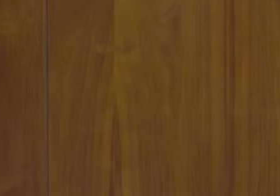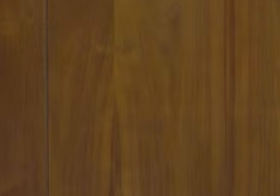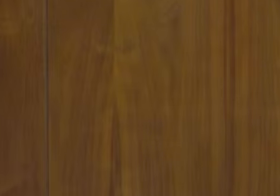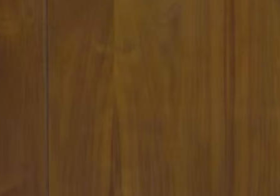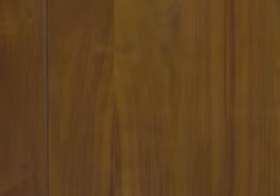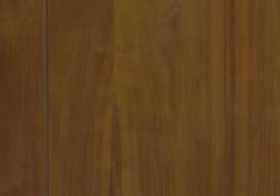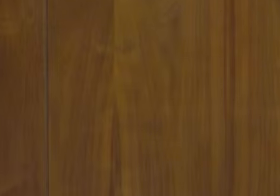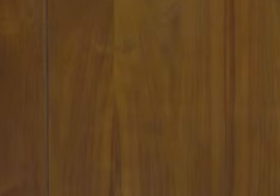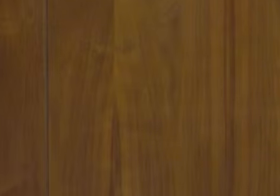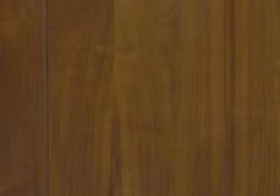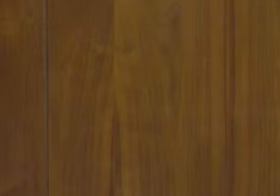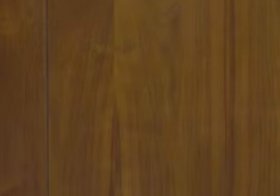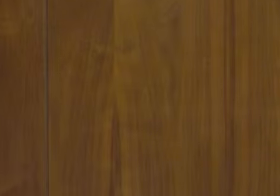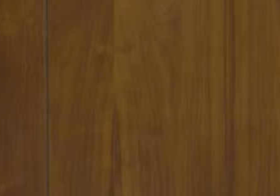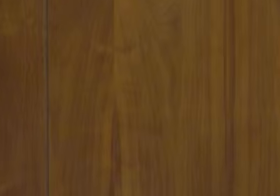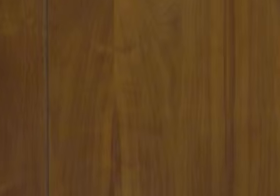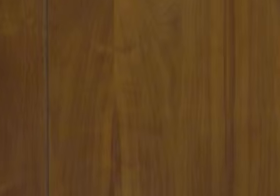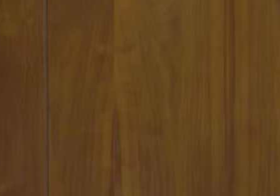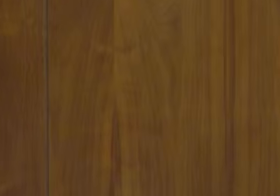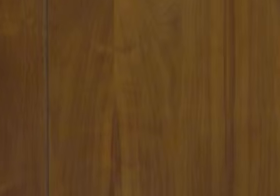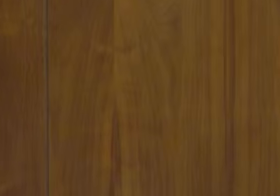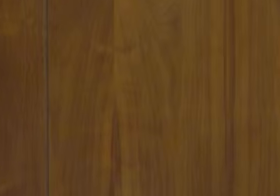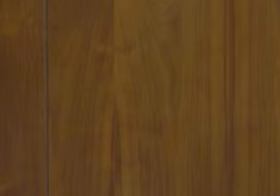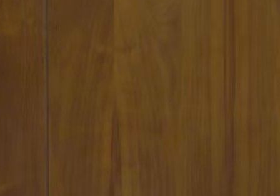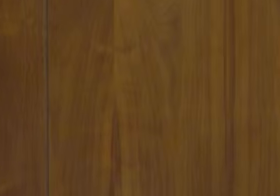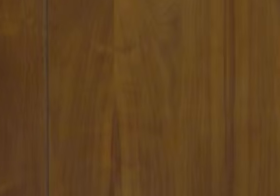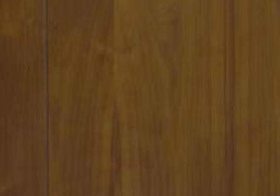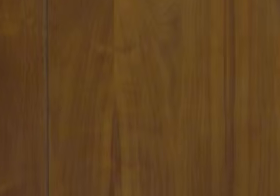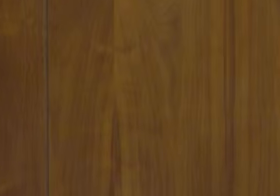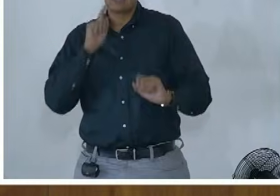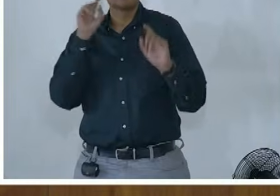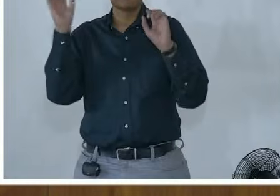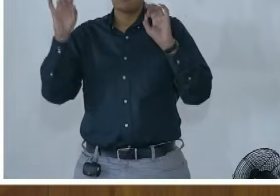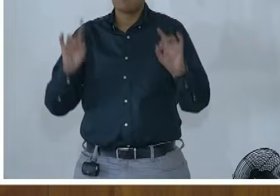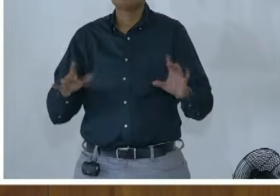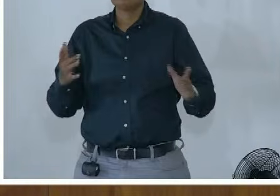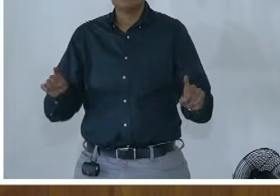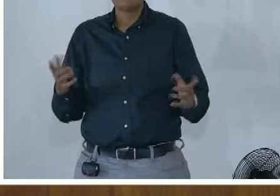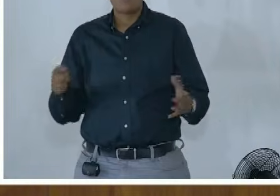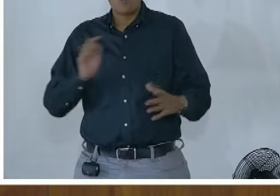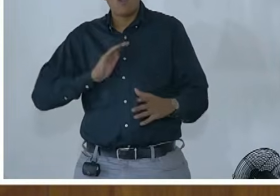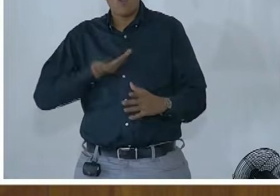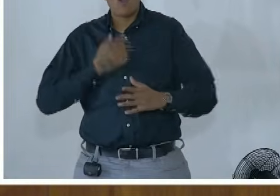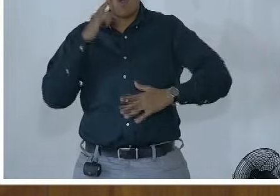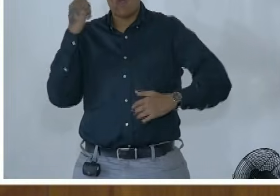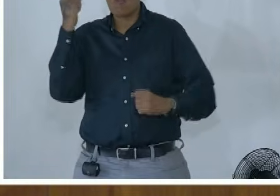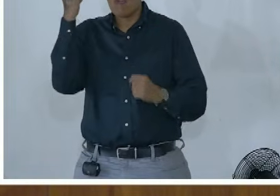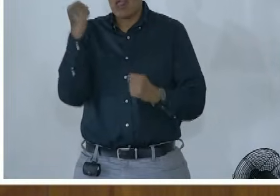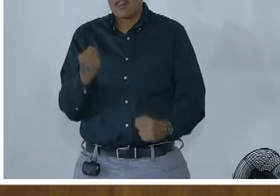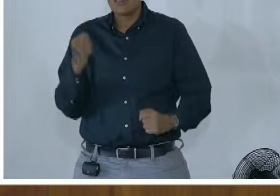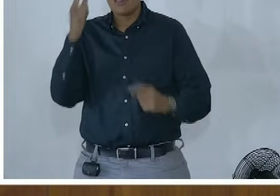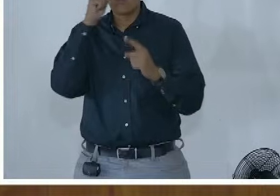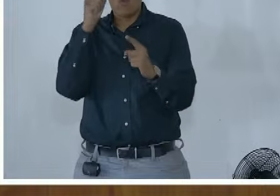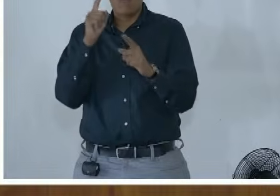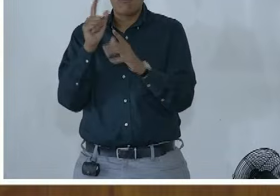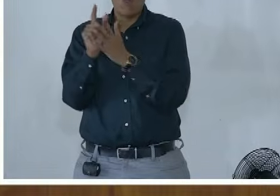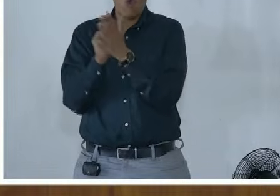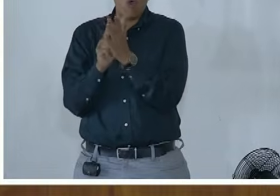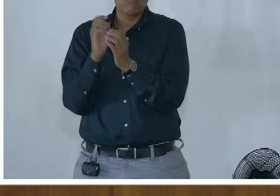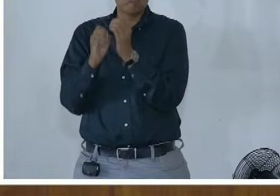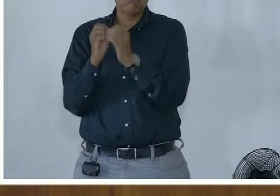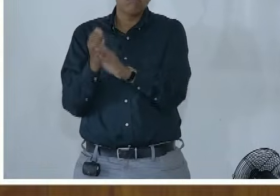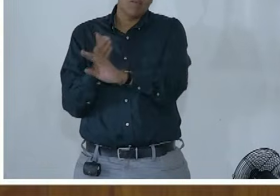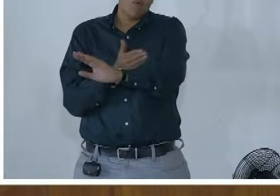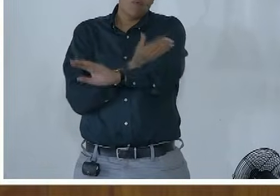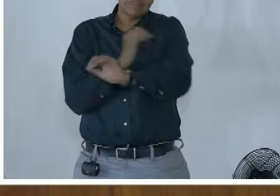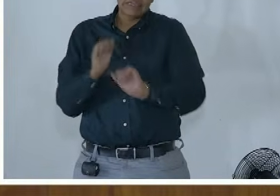to actually see how best we can contribute towards strengthening the bill. And I see the